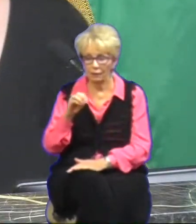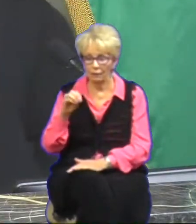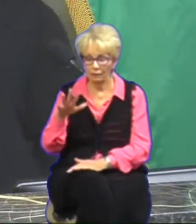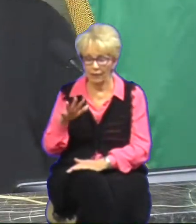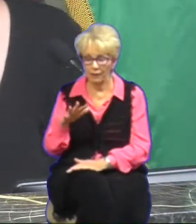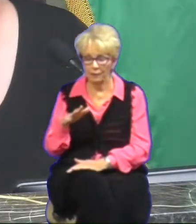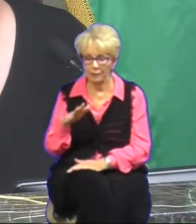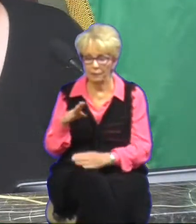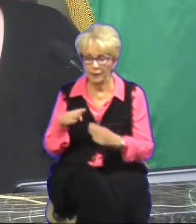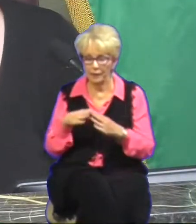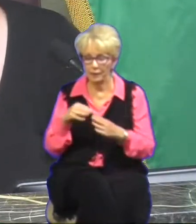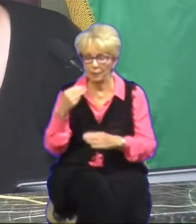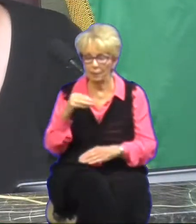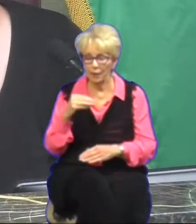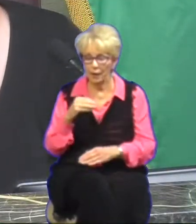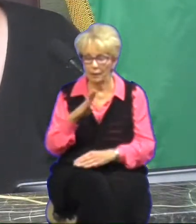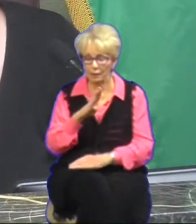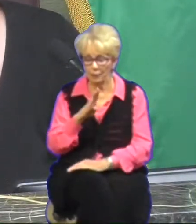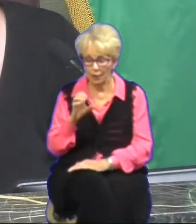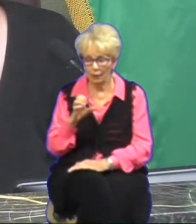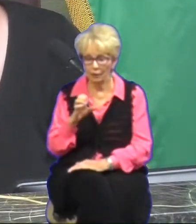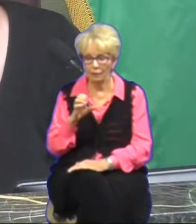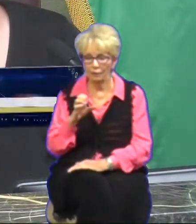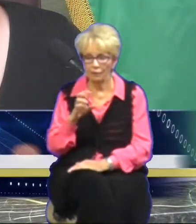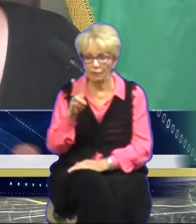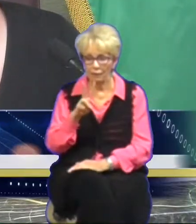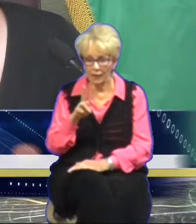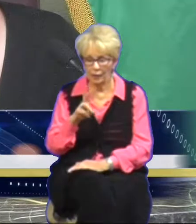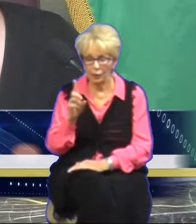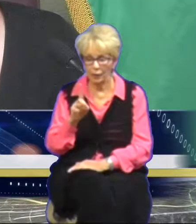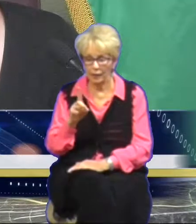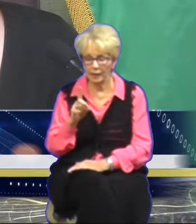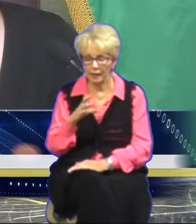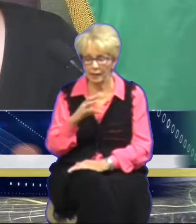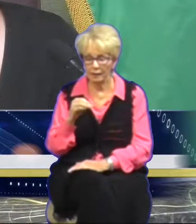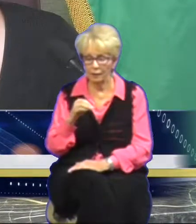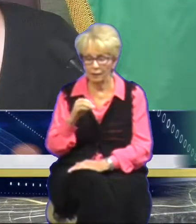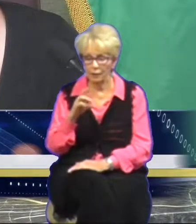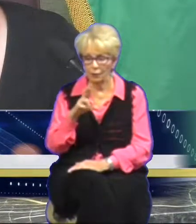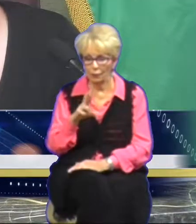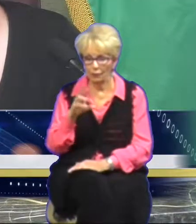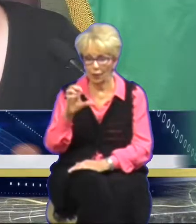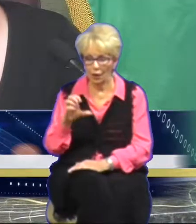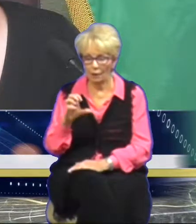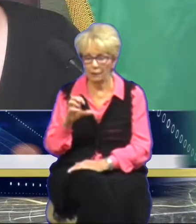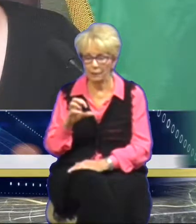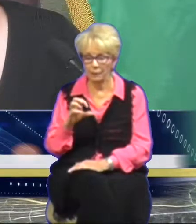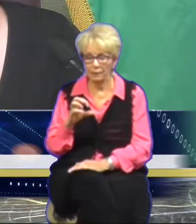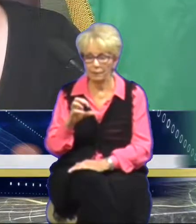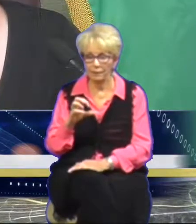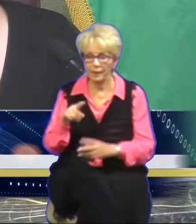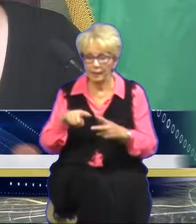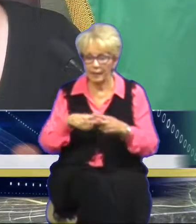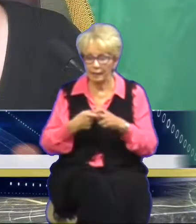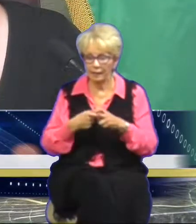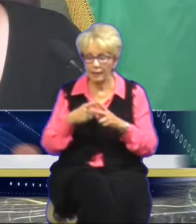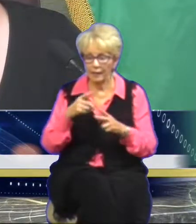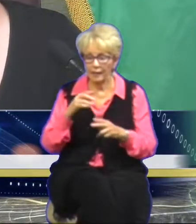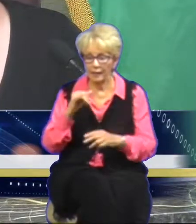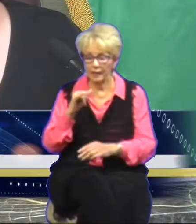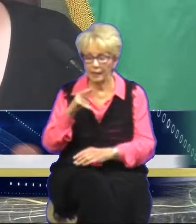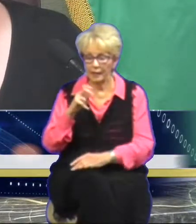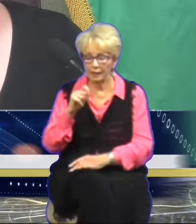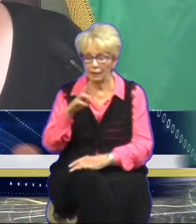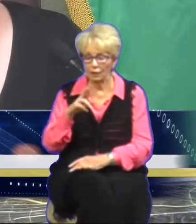2005, the City of Morganton, Burke County, Valdez, Drexville, and Rutherford College executed an interlocal